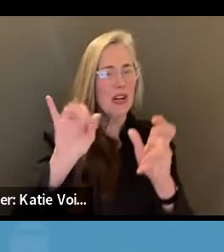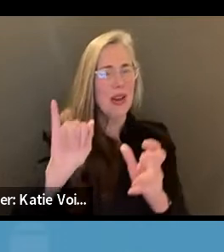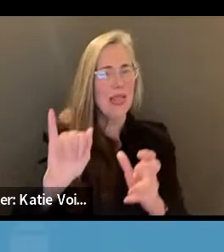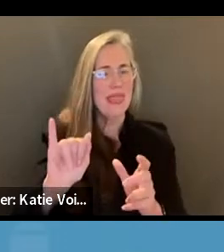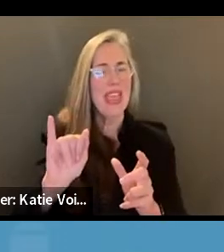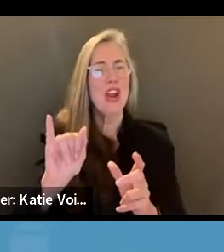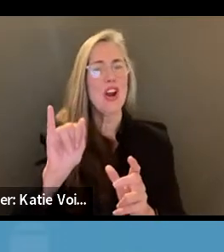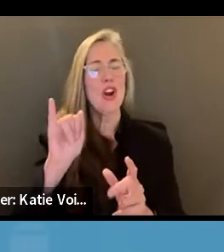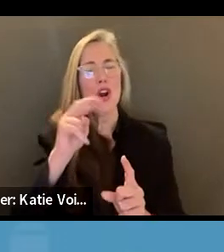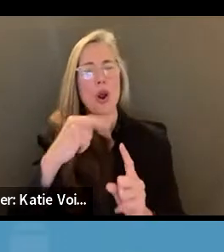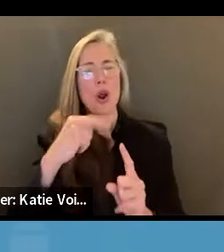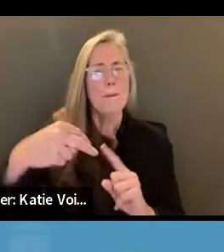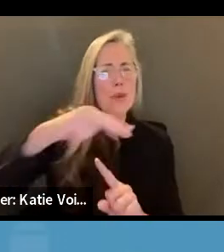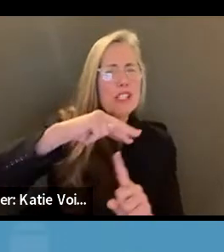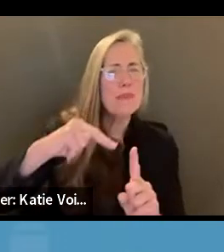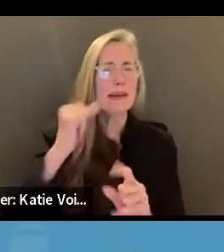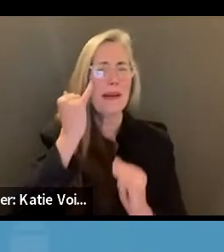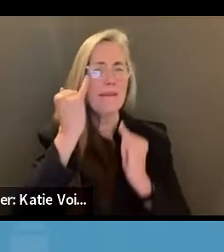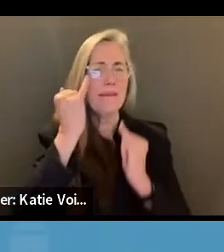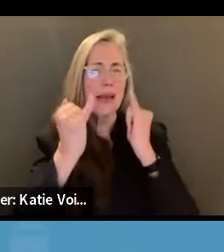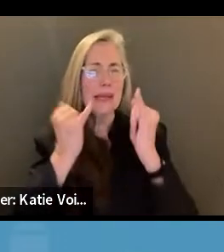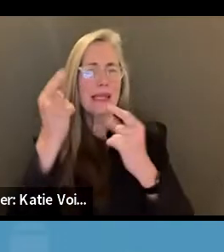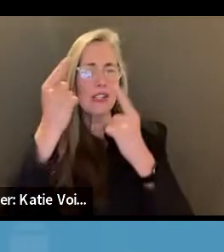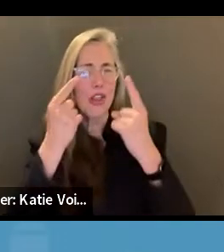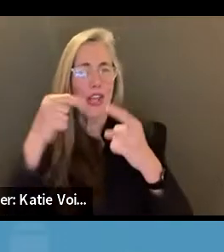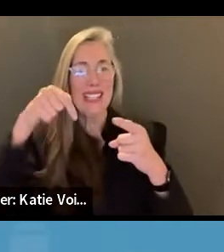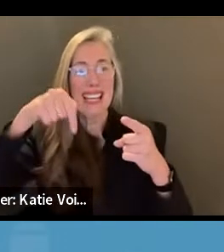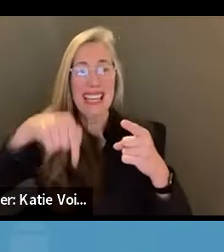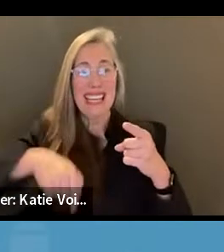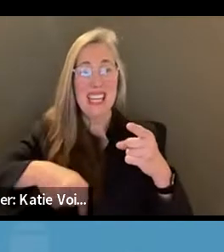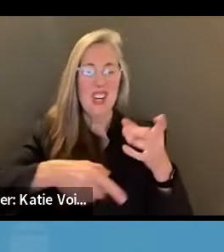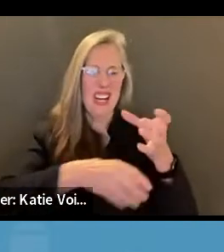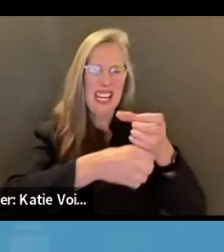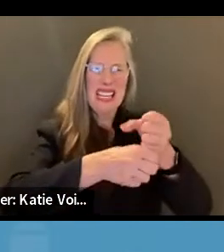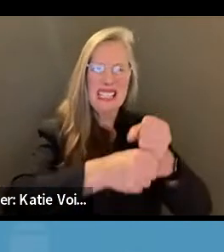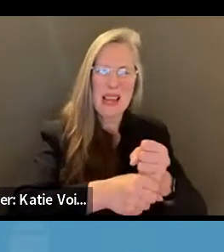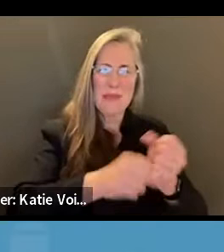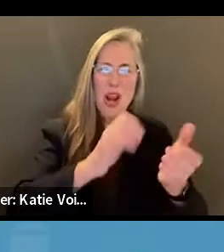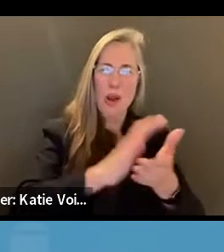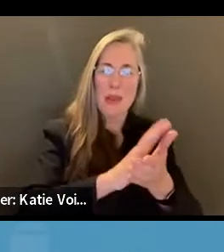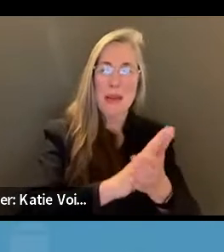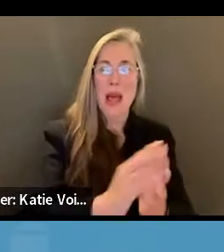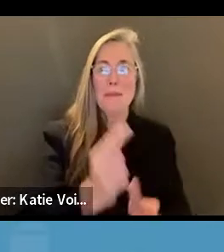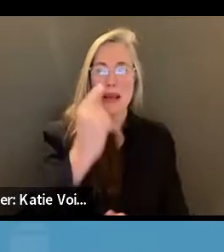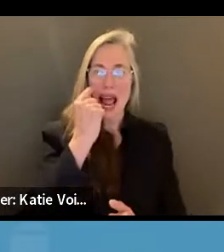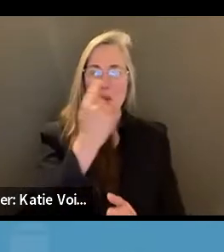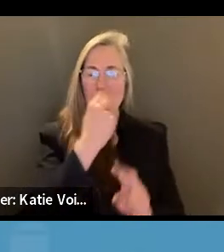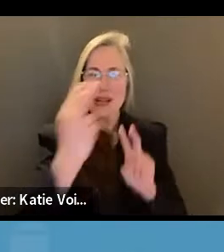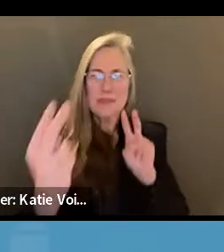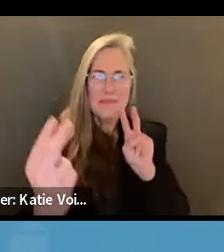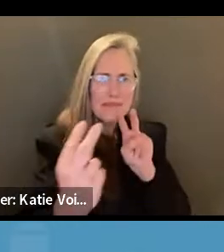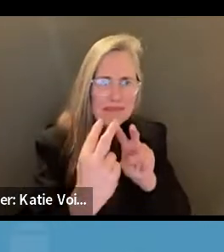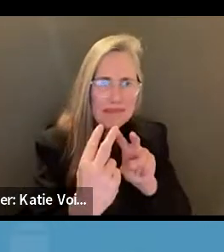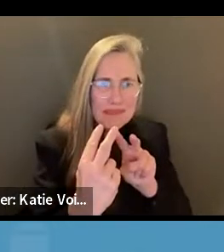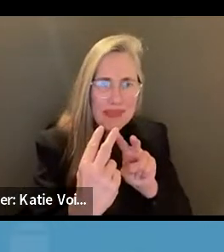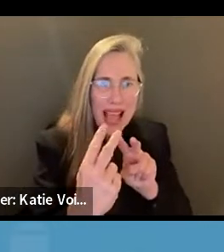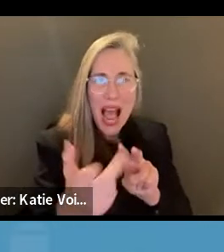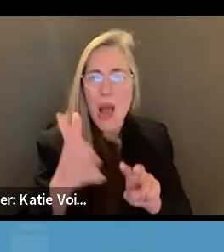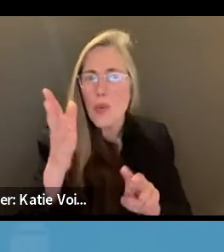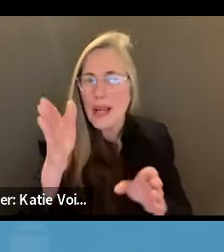it, because it's here in a summary, but I want to look you in your eye, and I want to hear you tell us